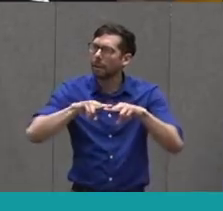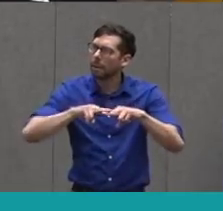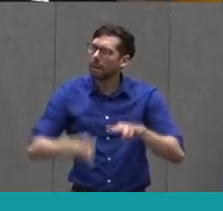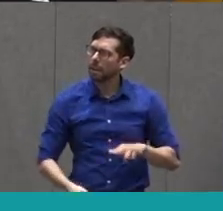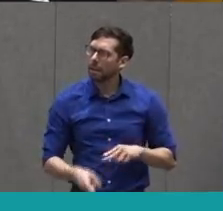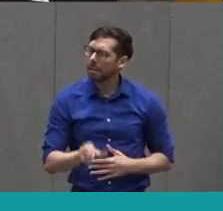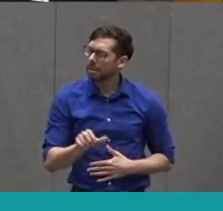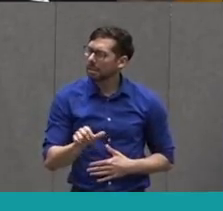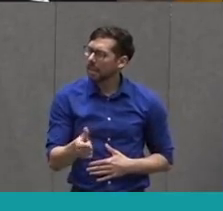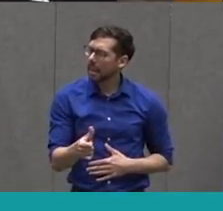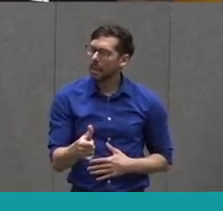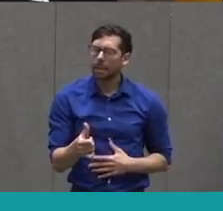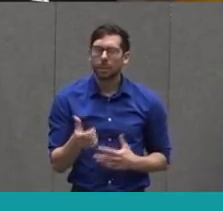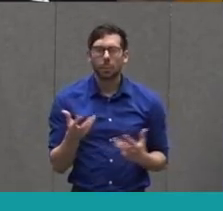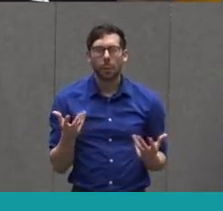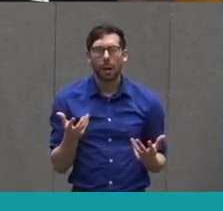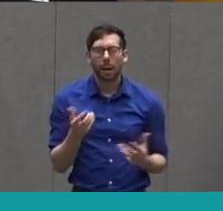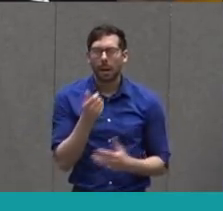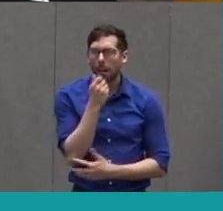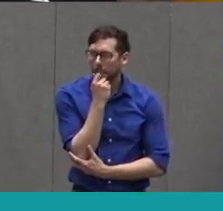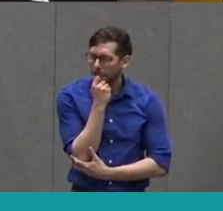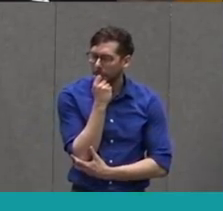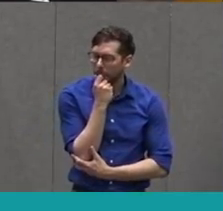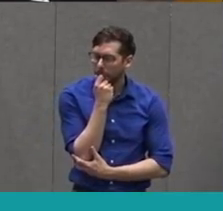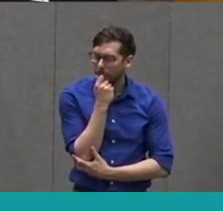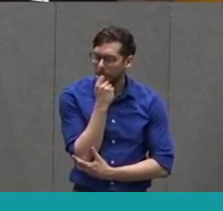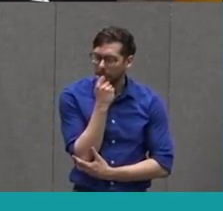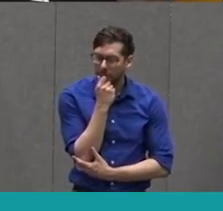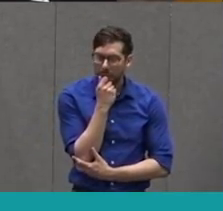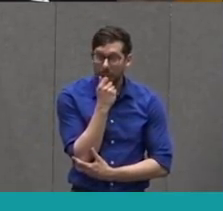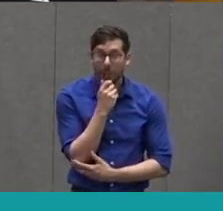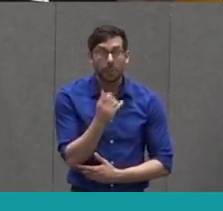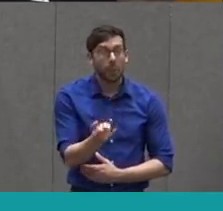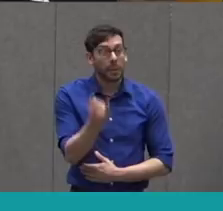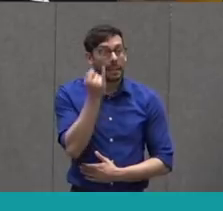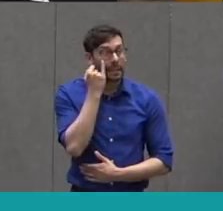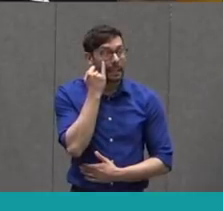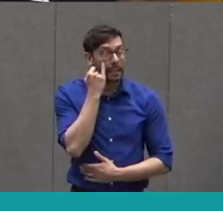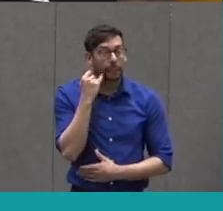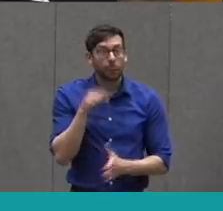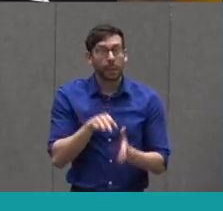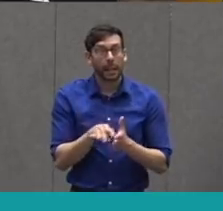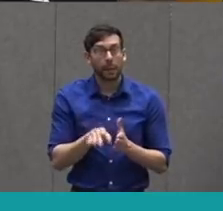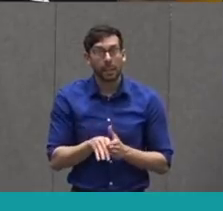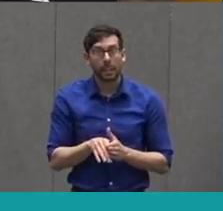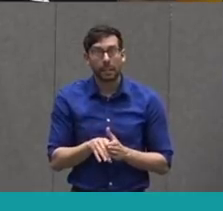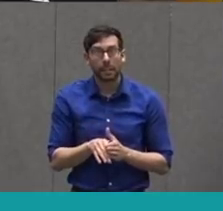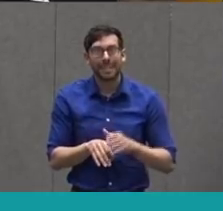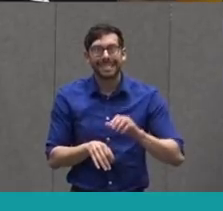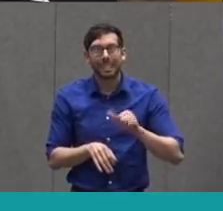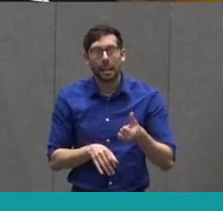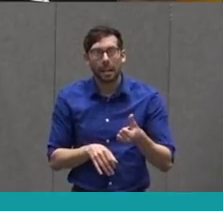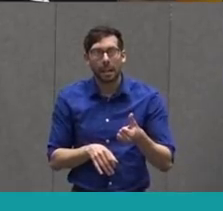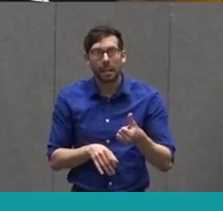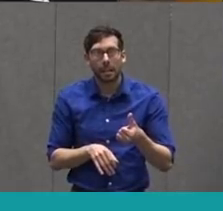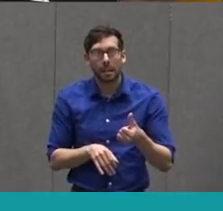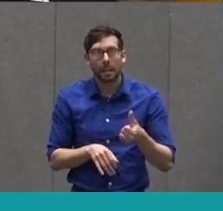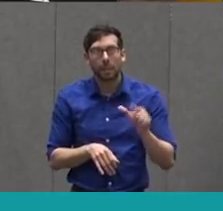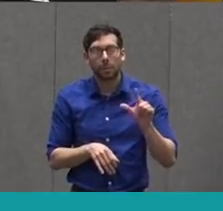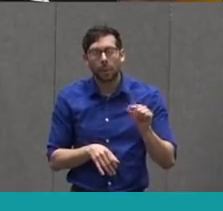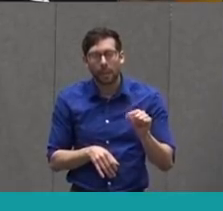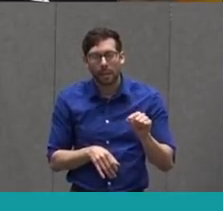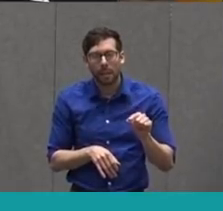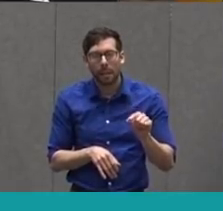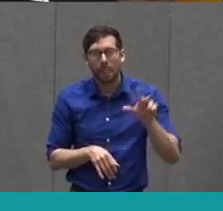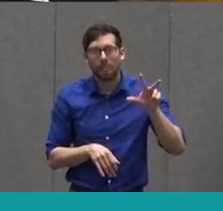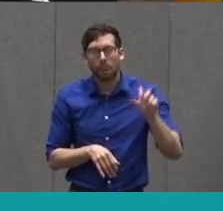be? Well, if we're counting again by tens and we did 10, 20, 30, 40, that